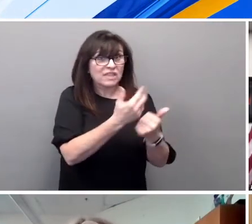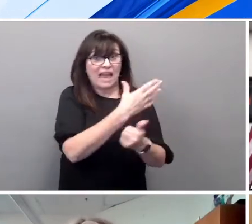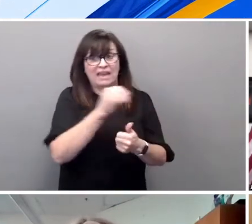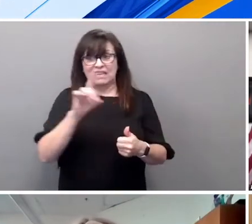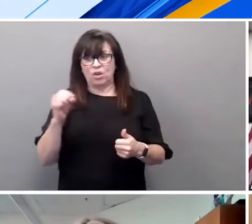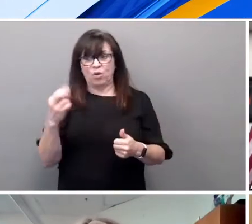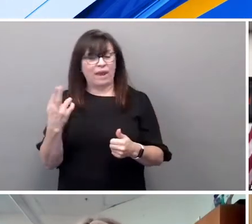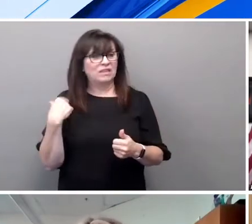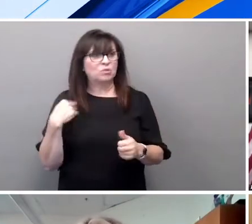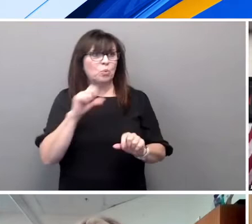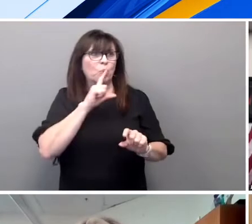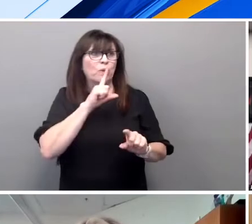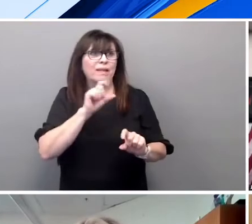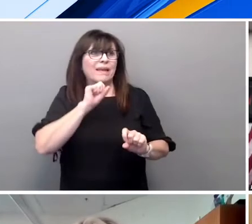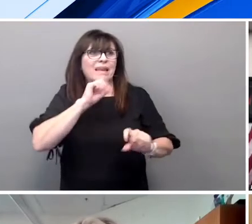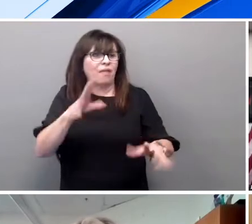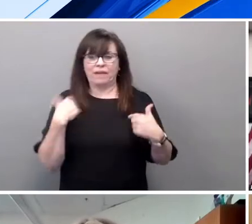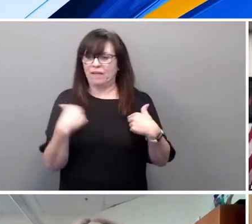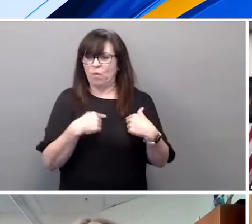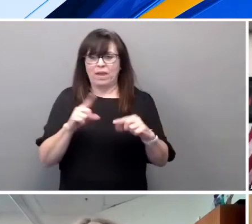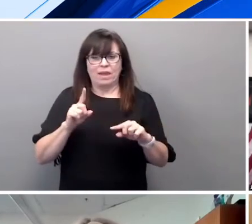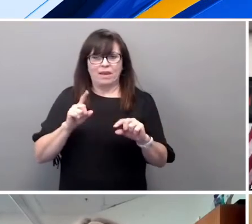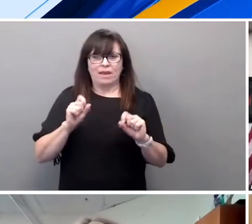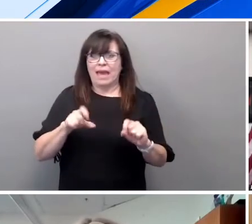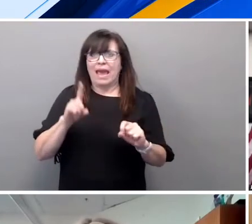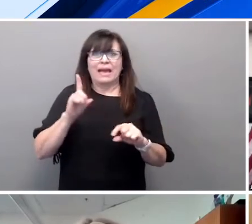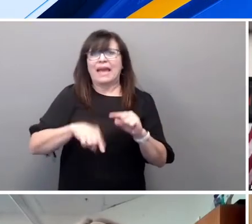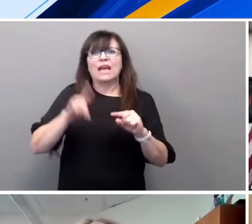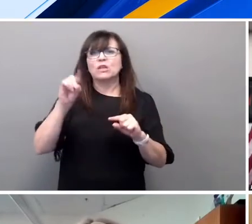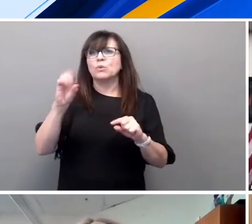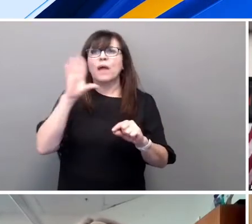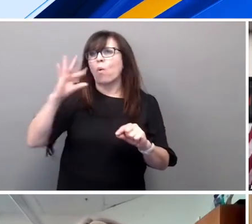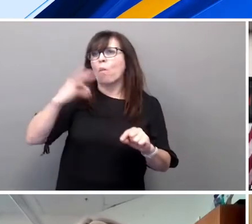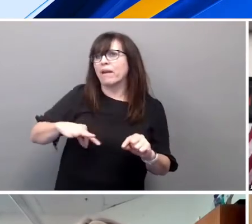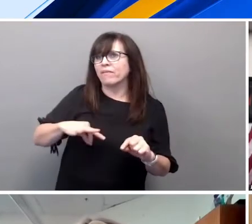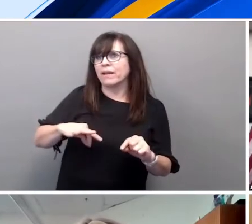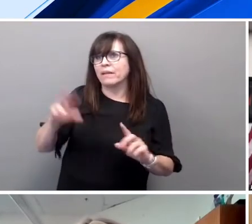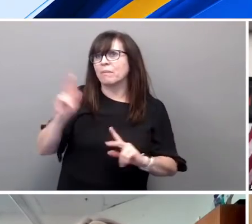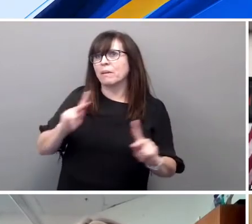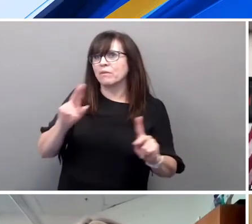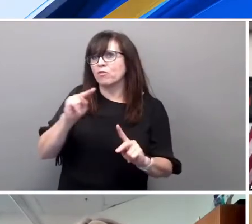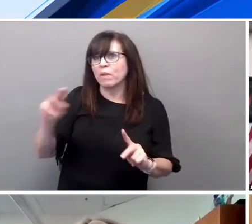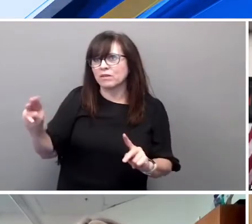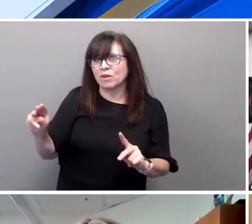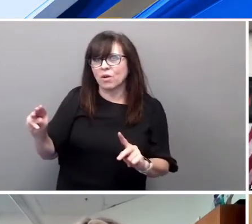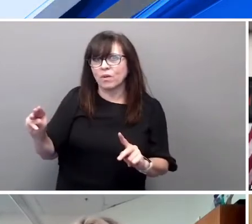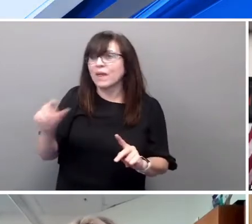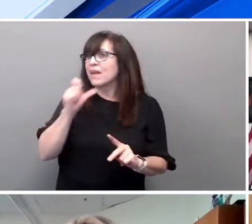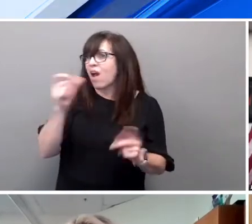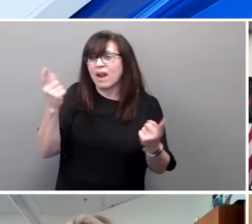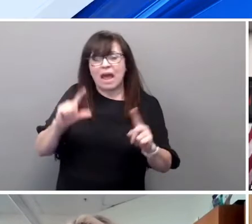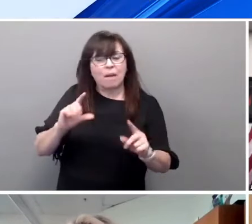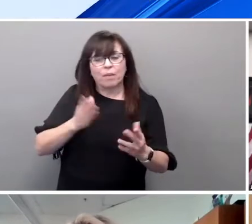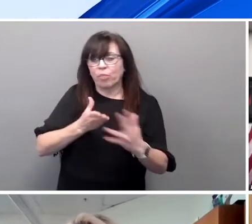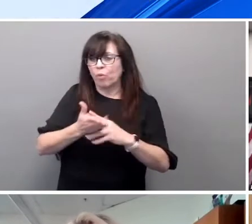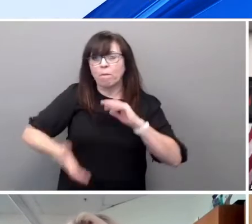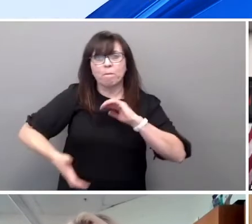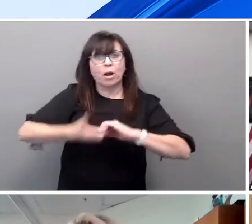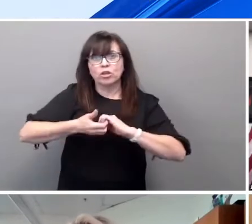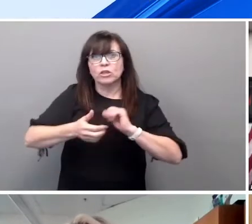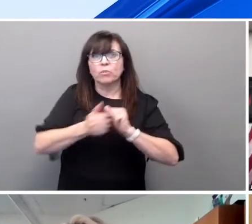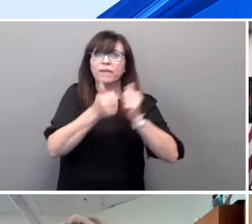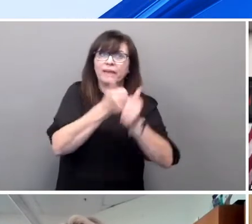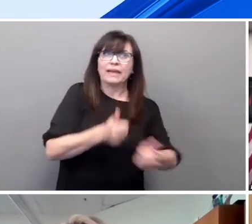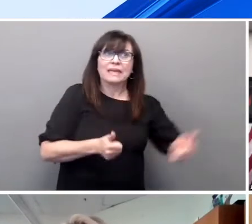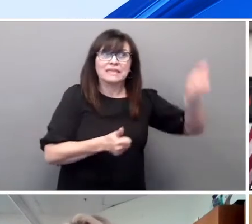can do that will benefit the people of New Mexico. That doesn't happen through a partnership between the executive